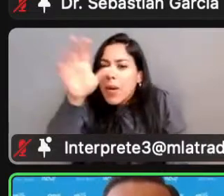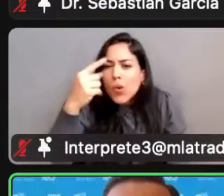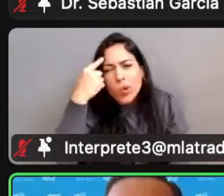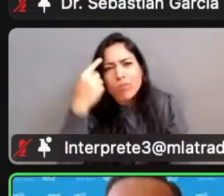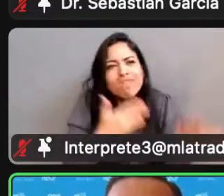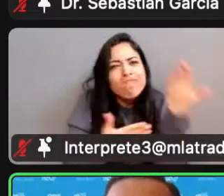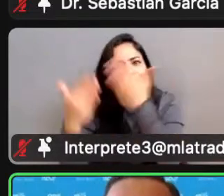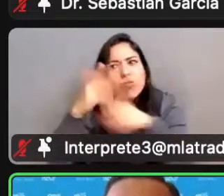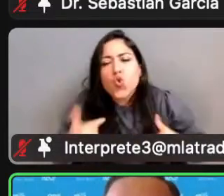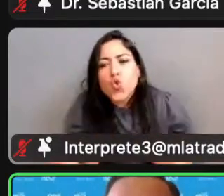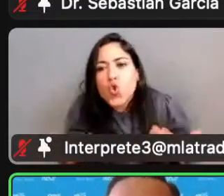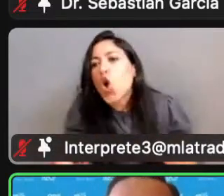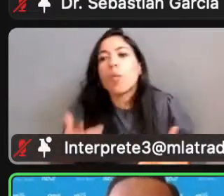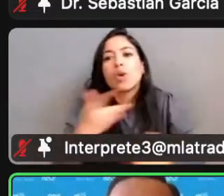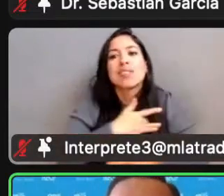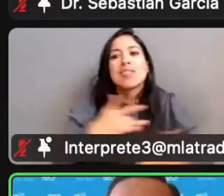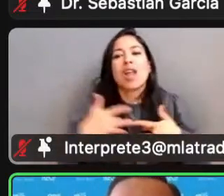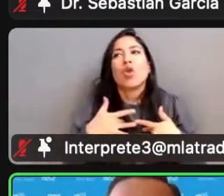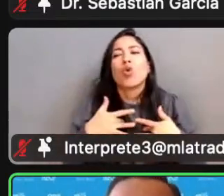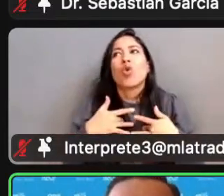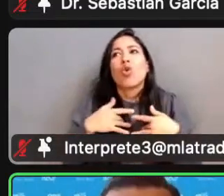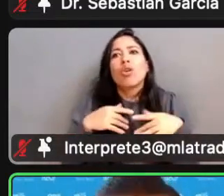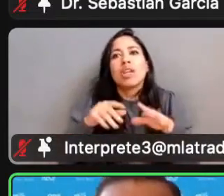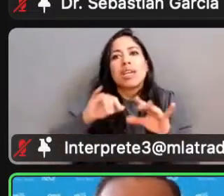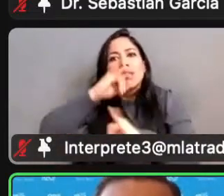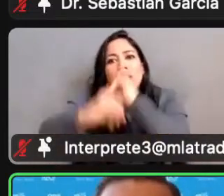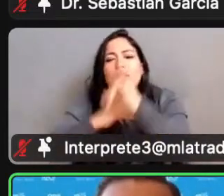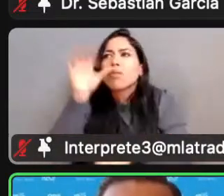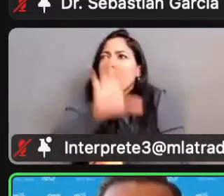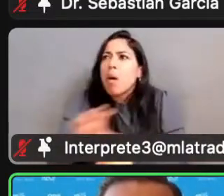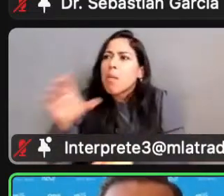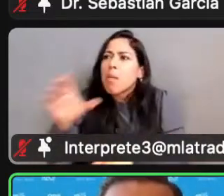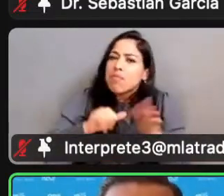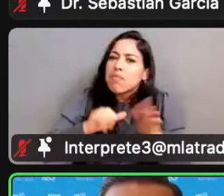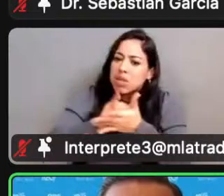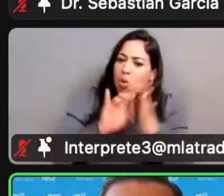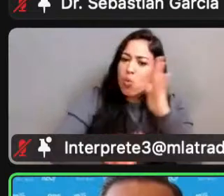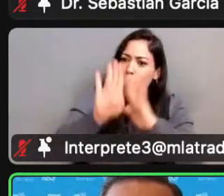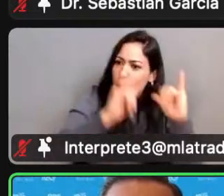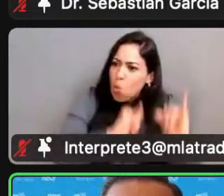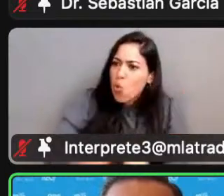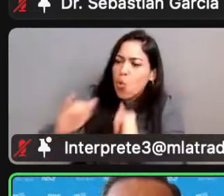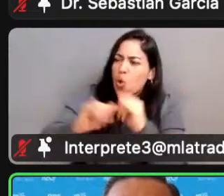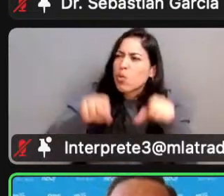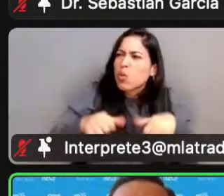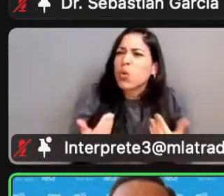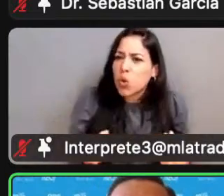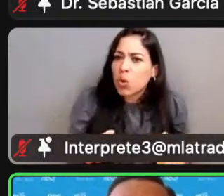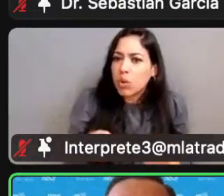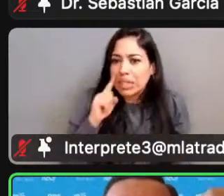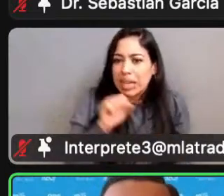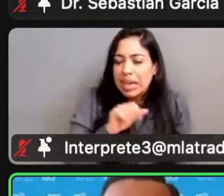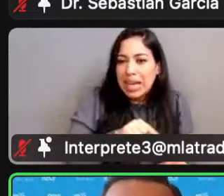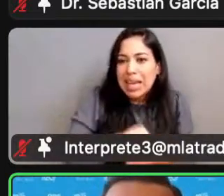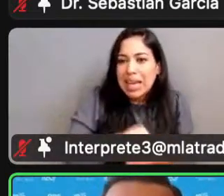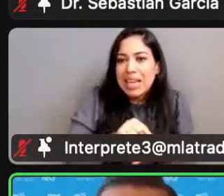to retake the path of universal health and the sustainable development.